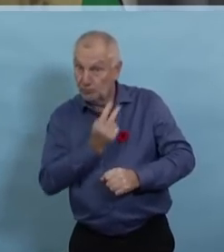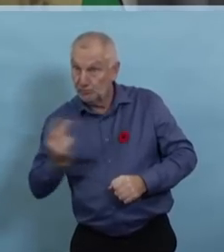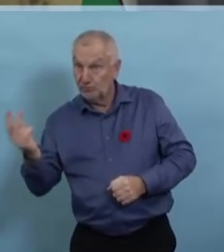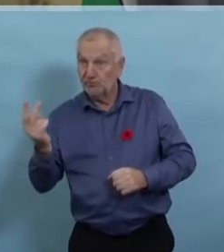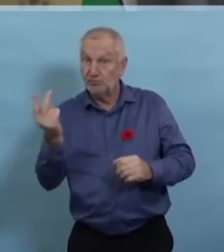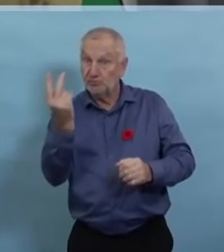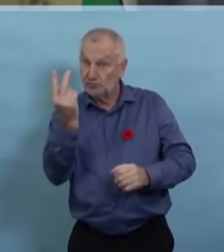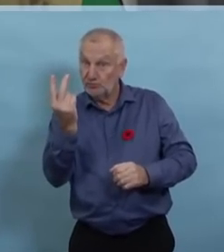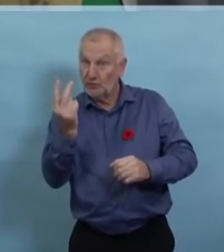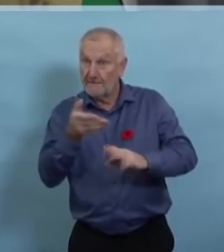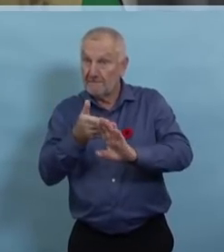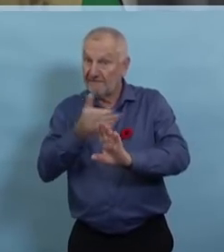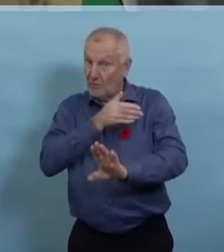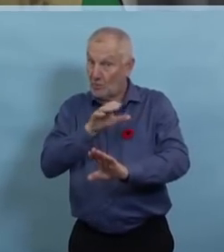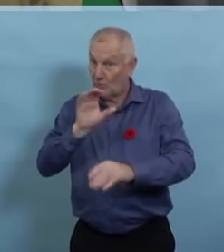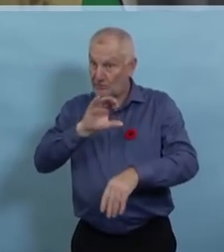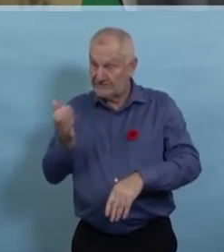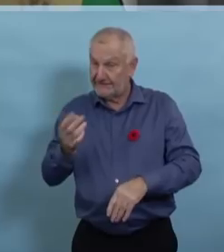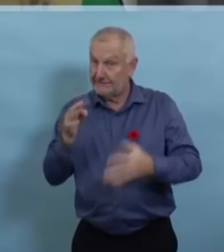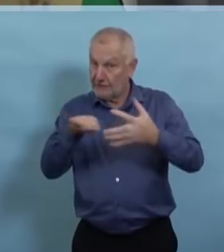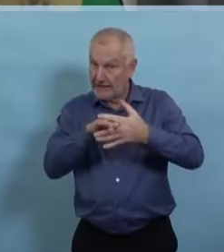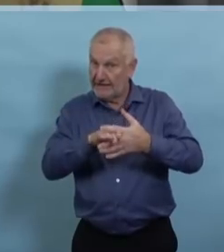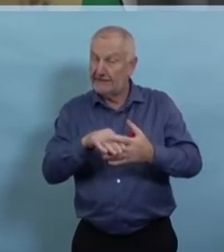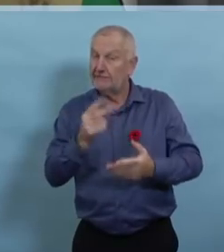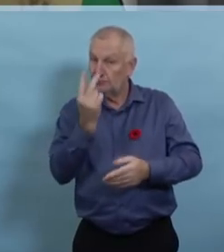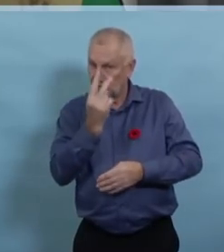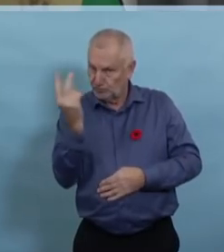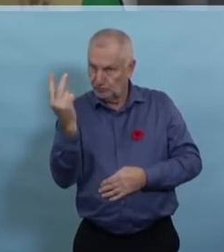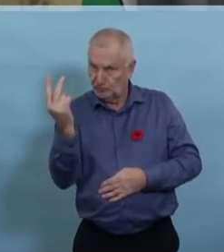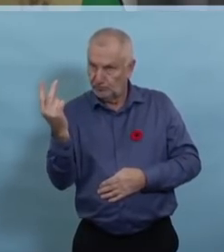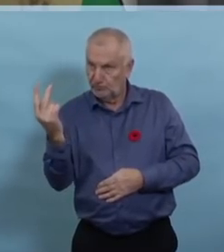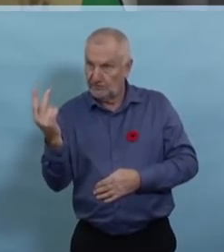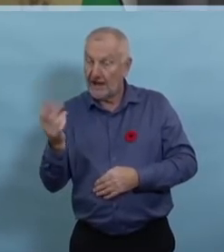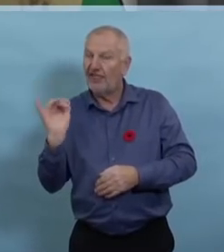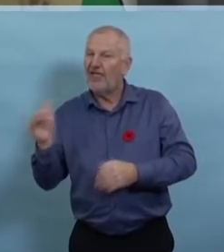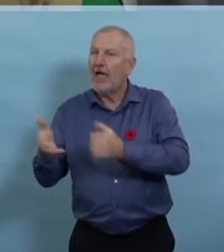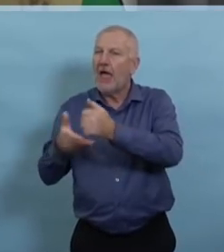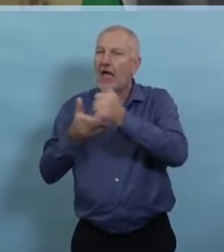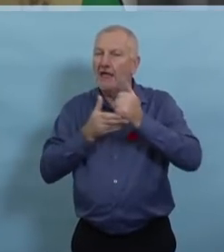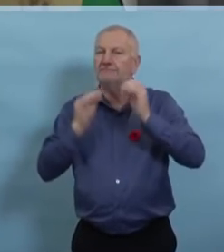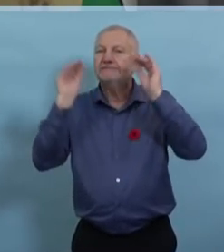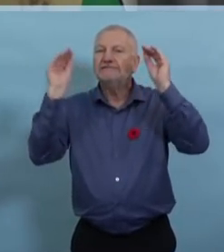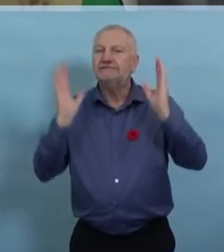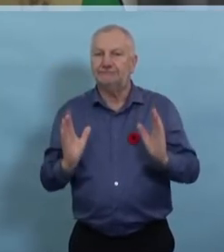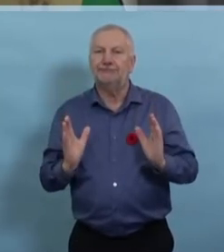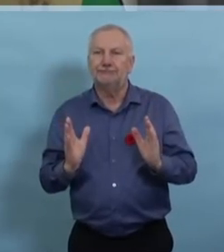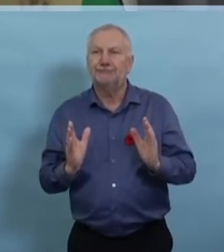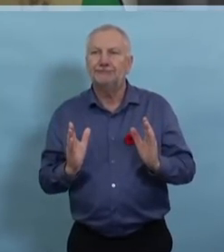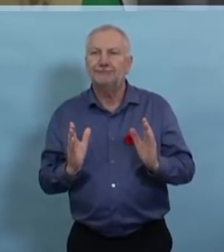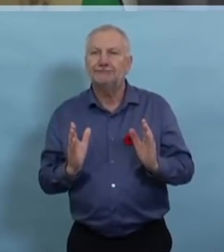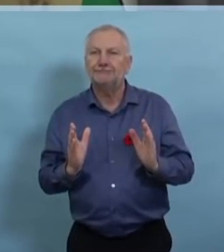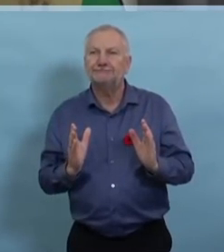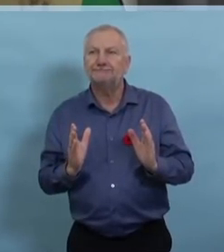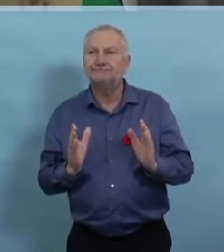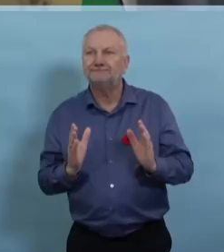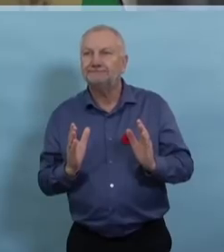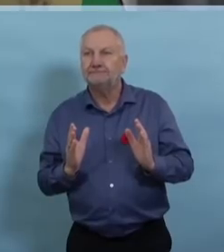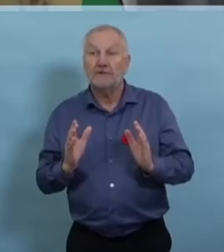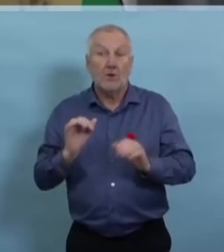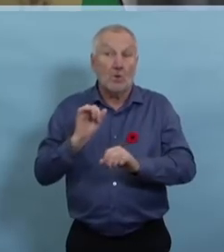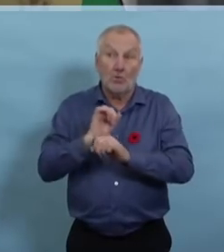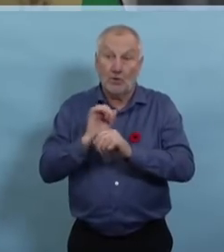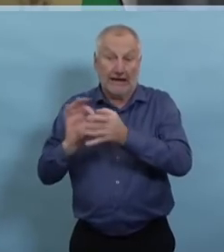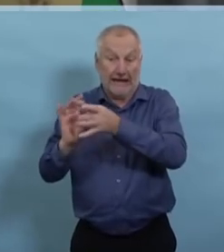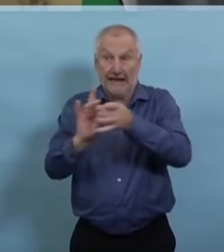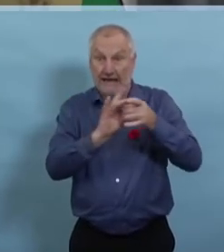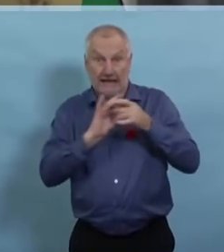break. This will help to assist teachers in collaborative efforts to both assess